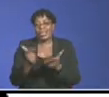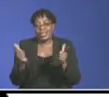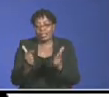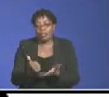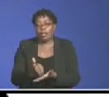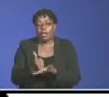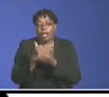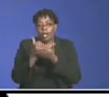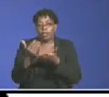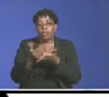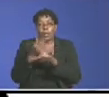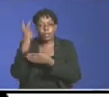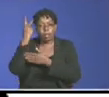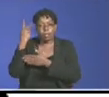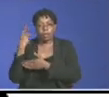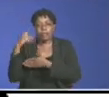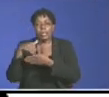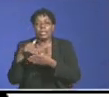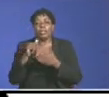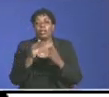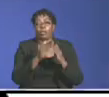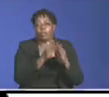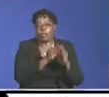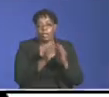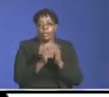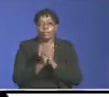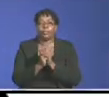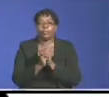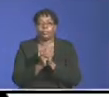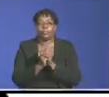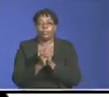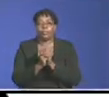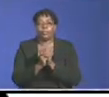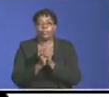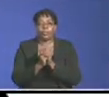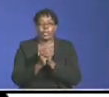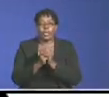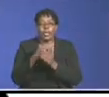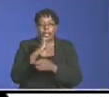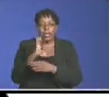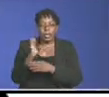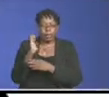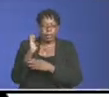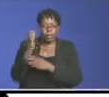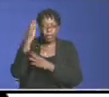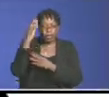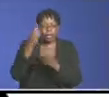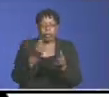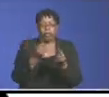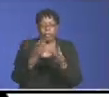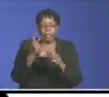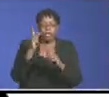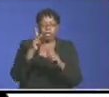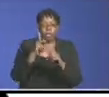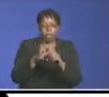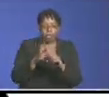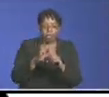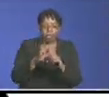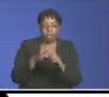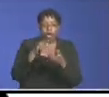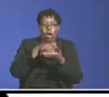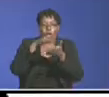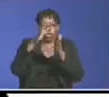many parents in our community. Well, the Bain and Grantstown MP acknowledged that the number of participating